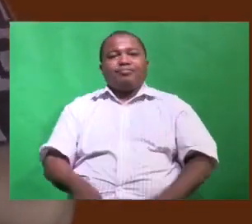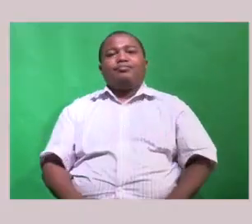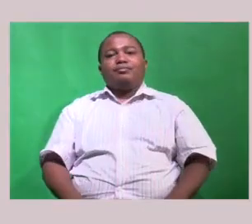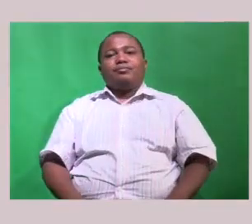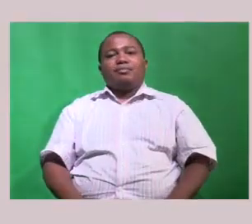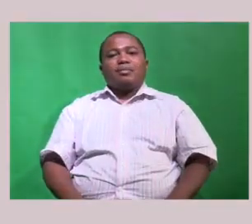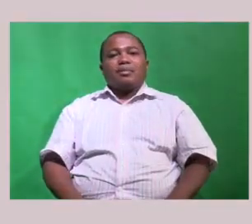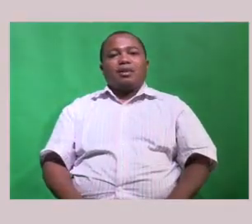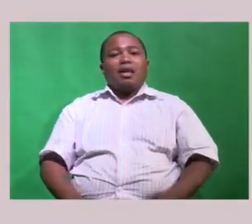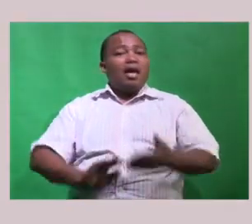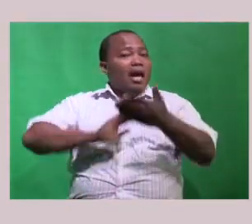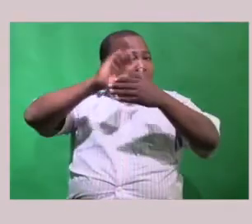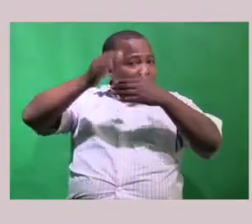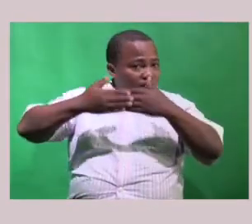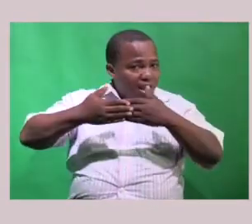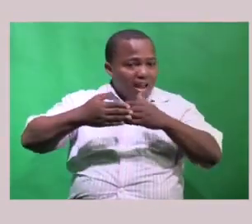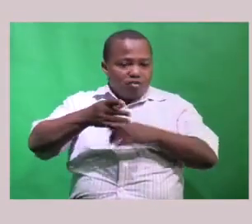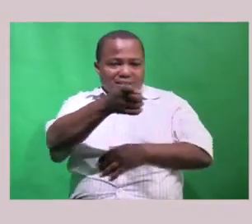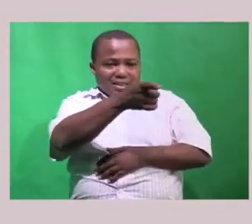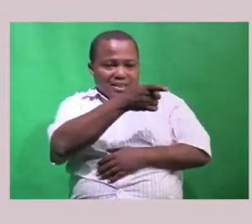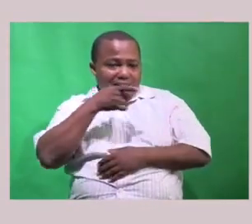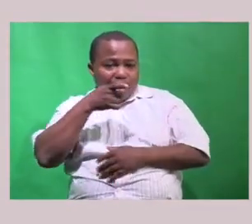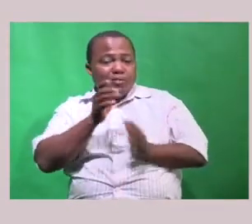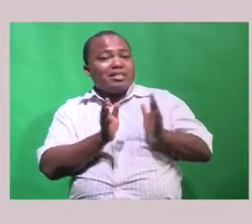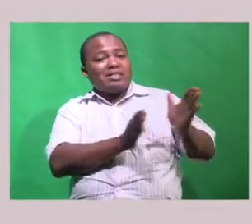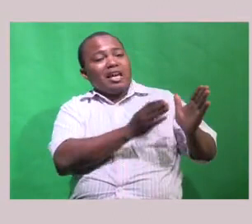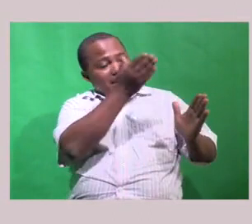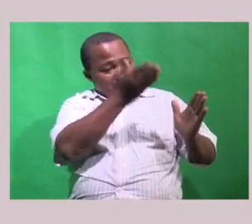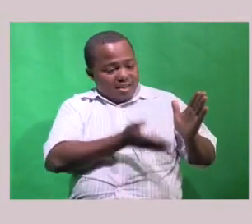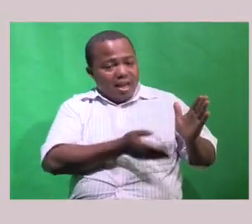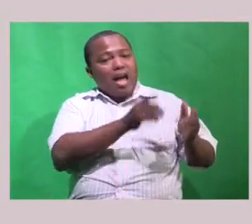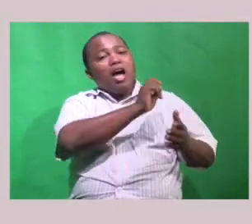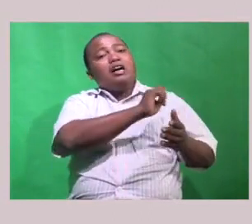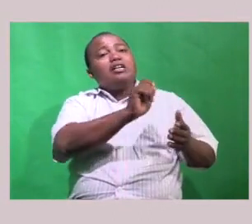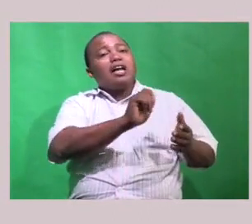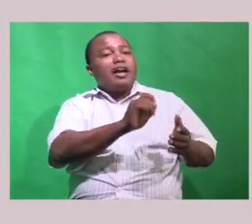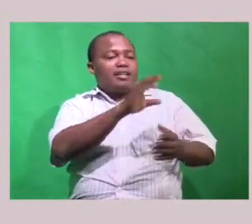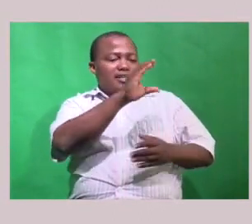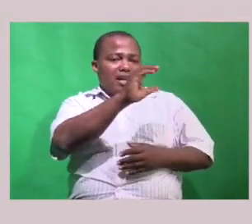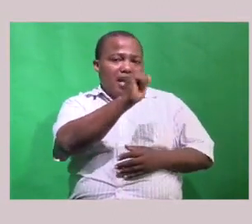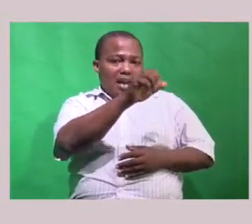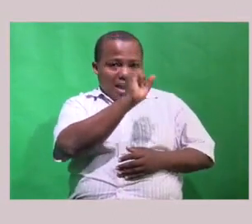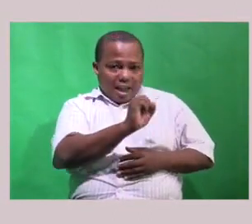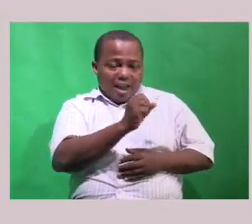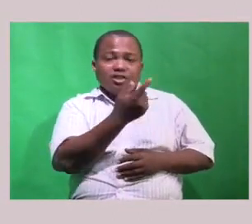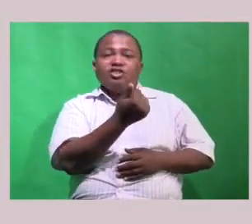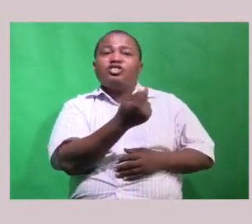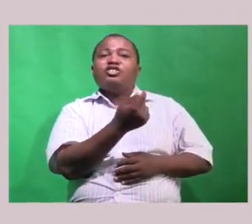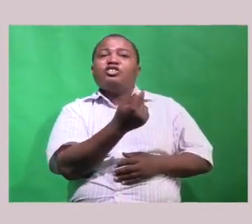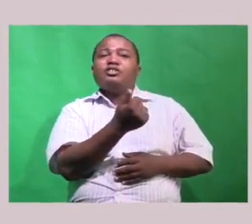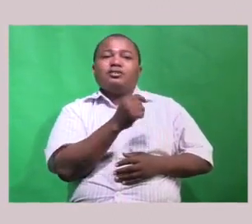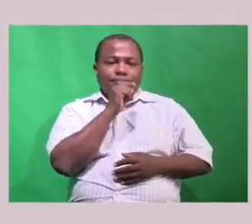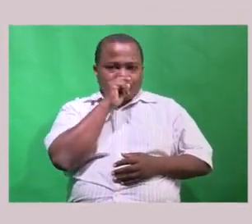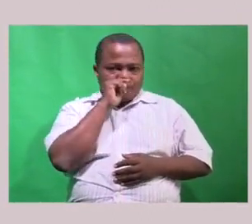Refer to the debit side is here. Write a cash shillings